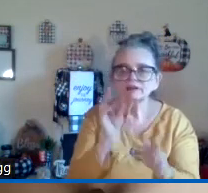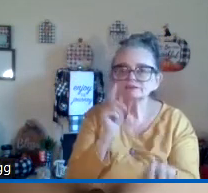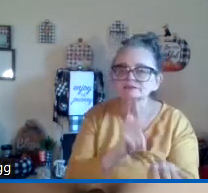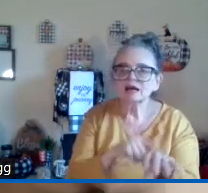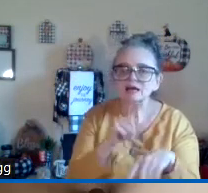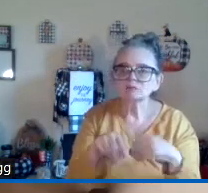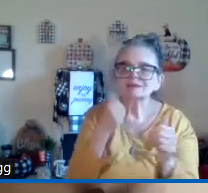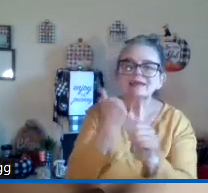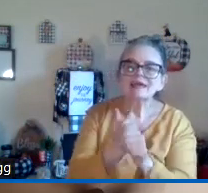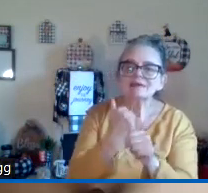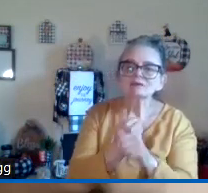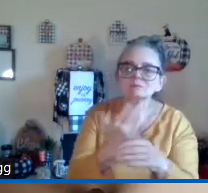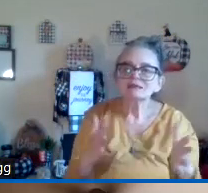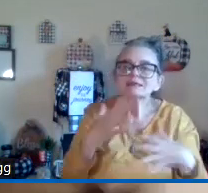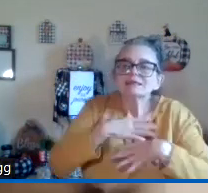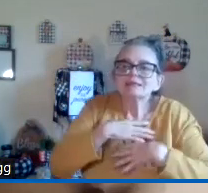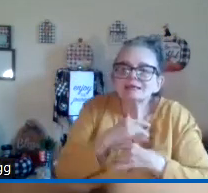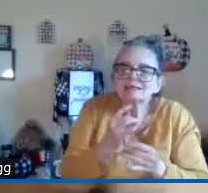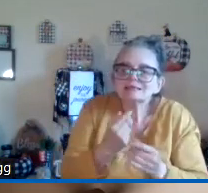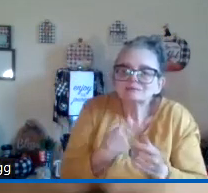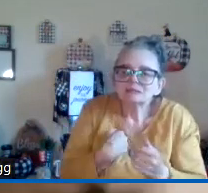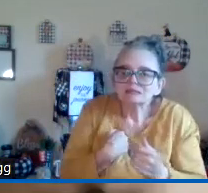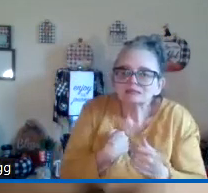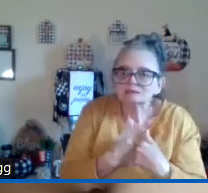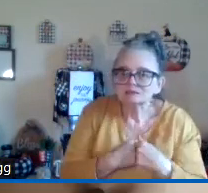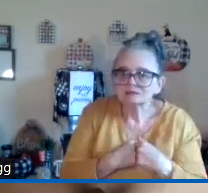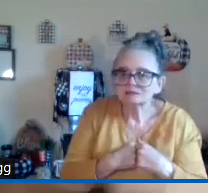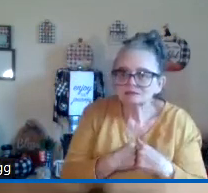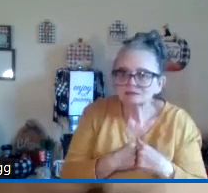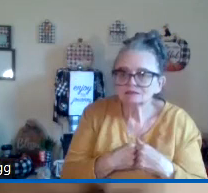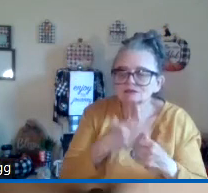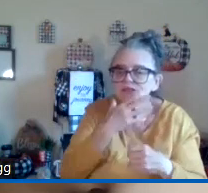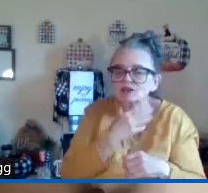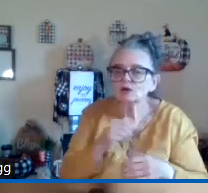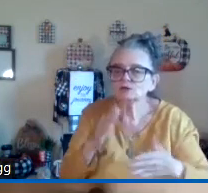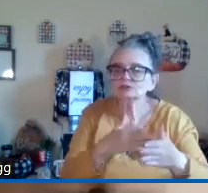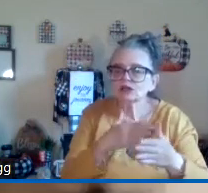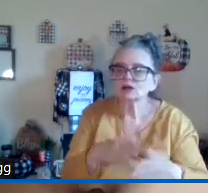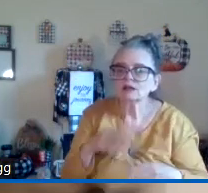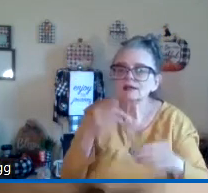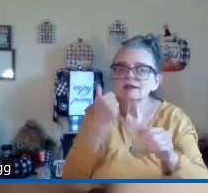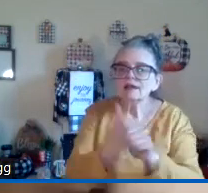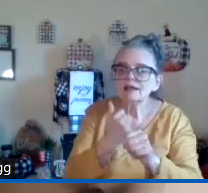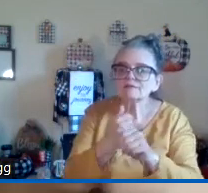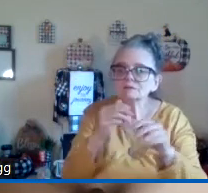yay. But if he stays with harlots,